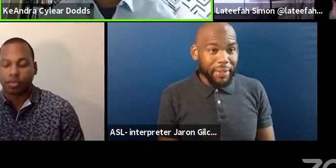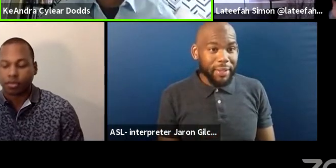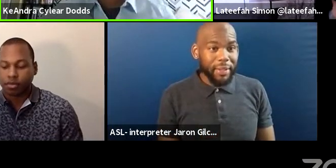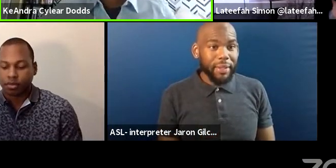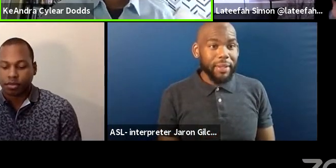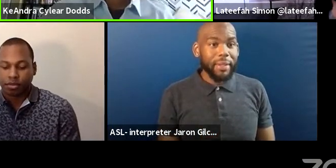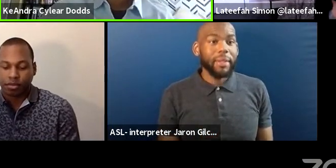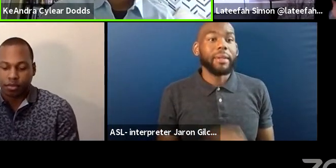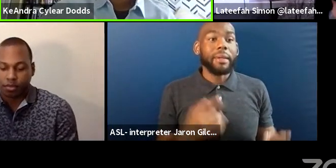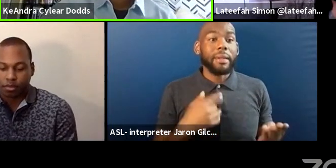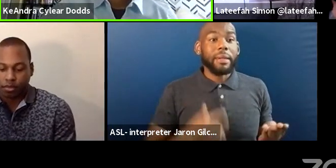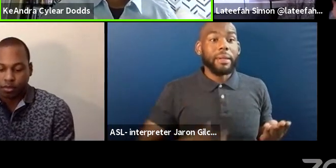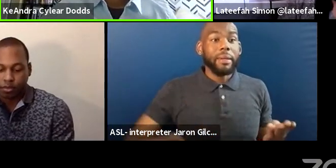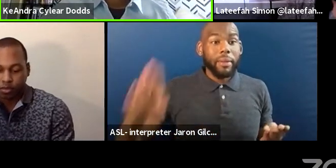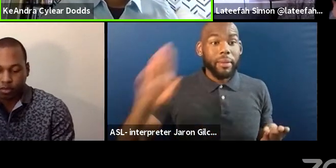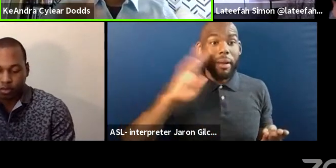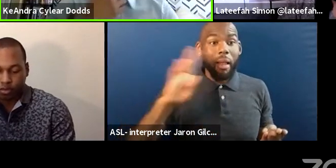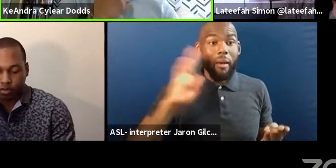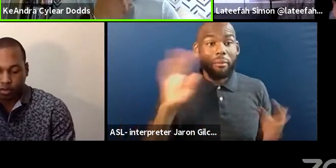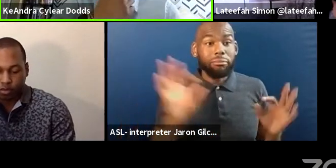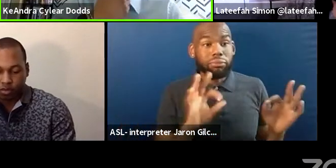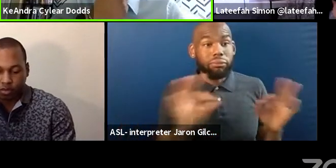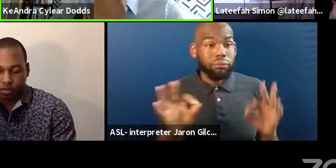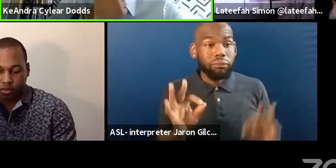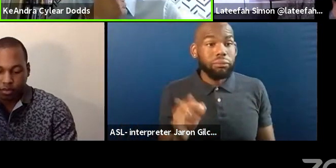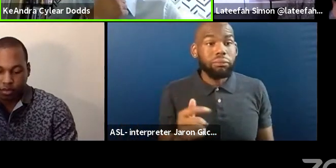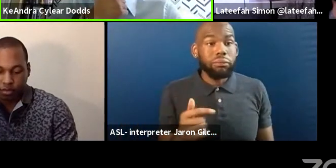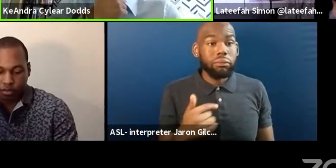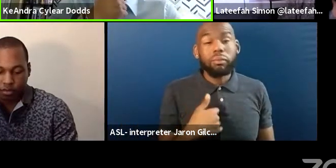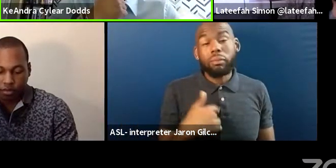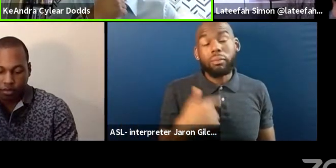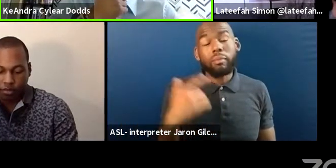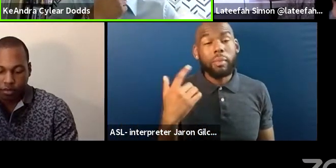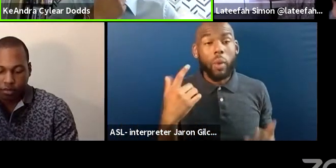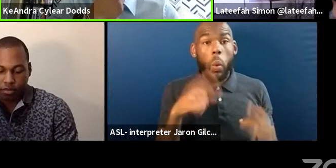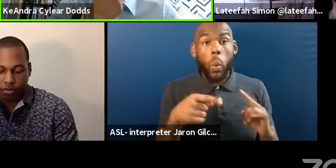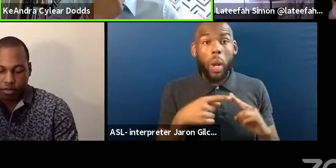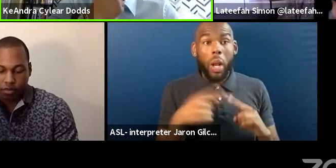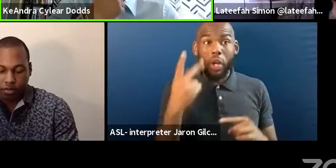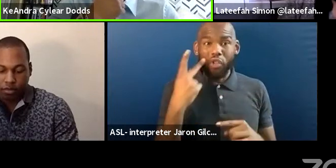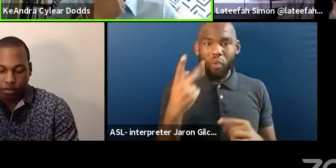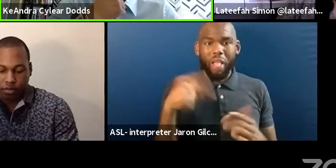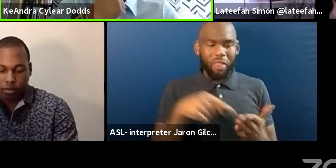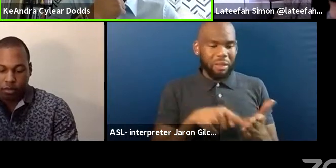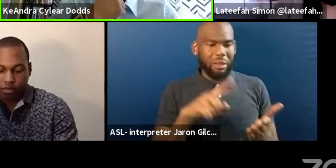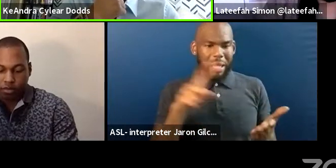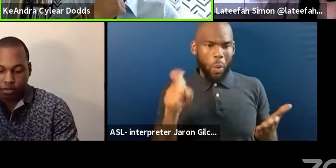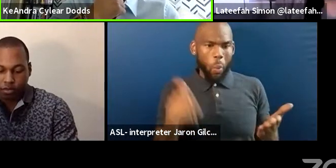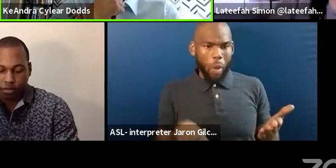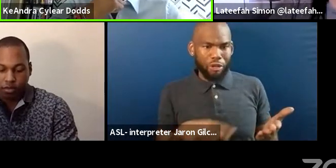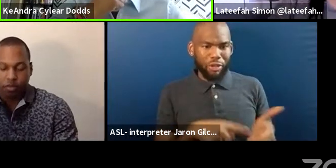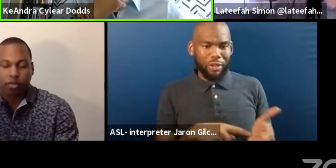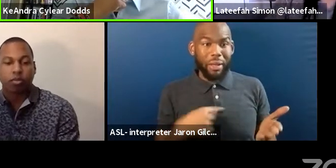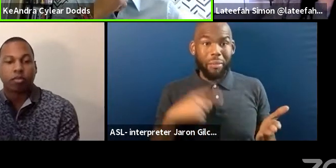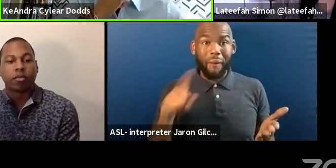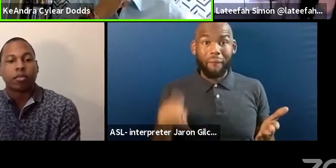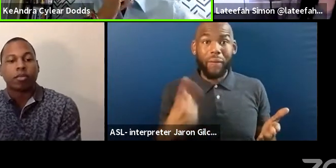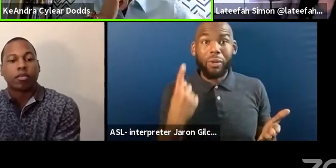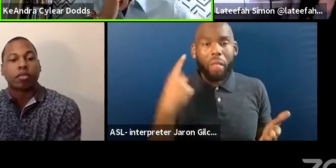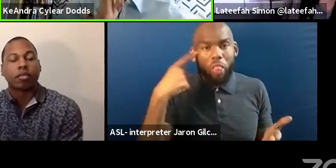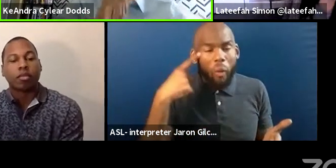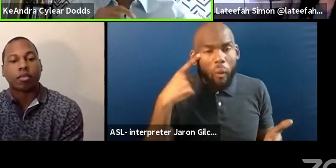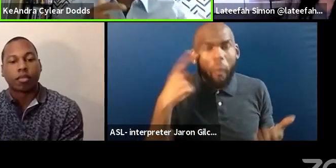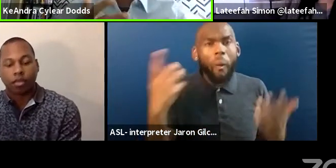All right. So I guess when I saw this question, my first thought